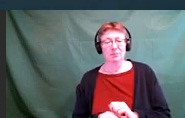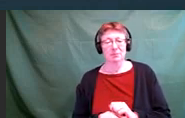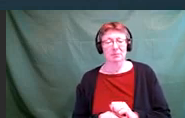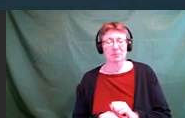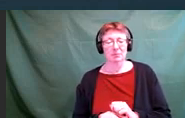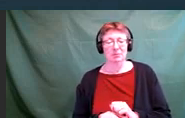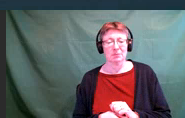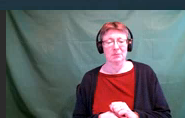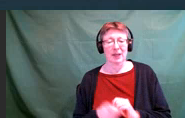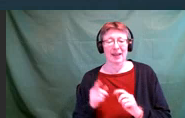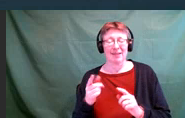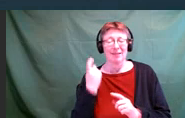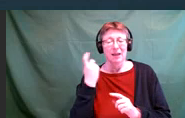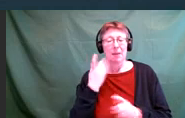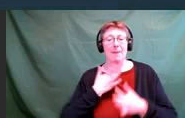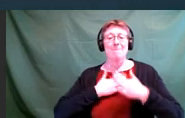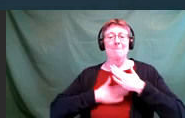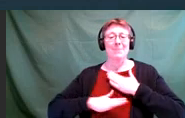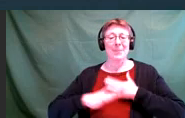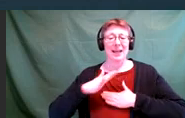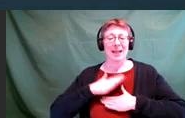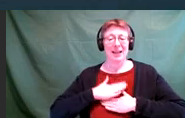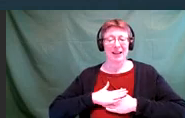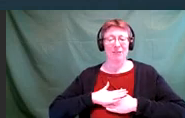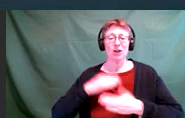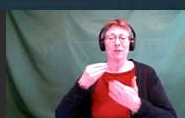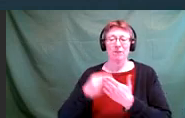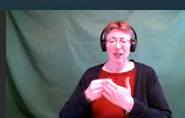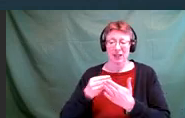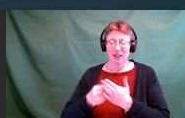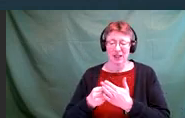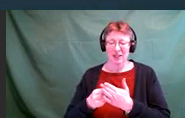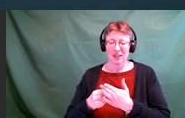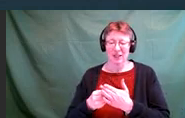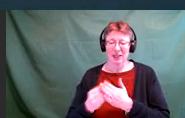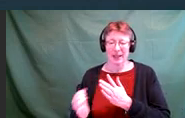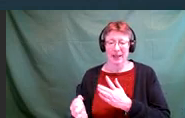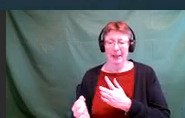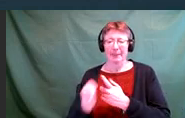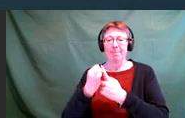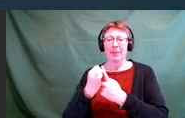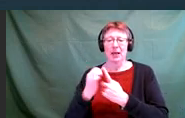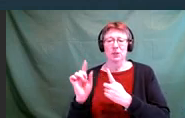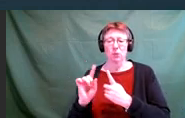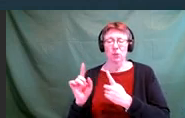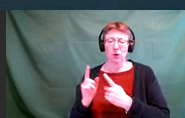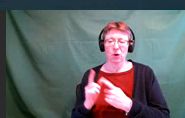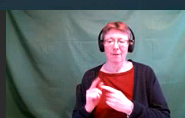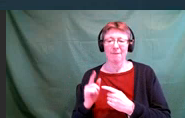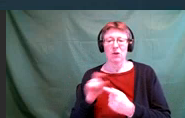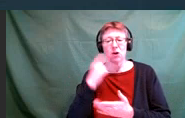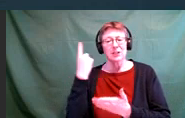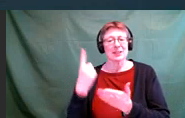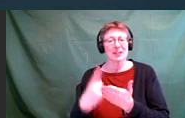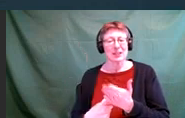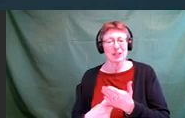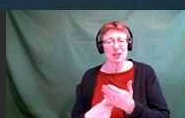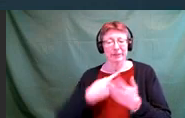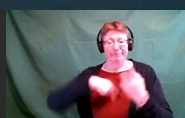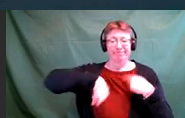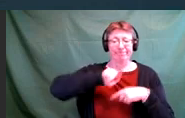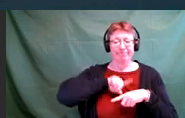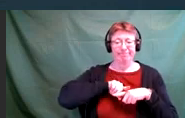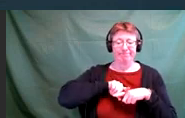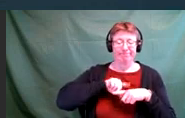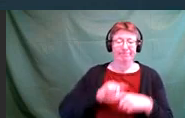how behavioral finance can impact onto the decisions that we make.